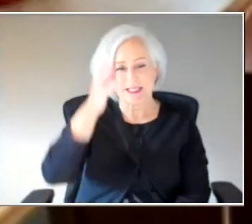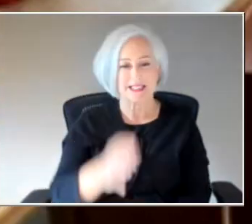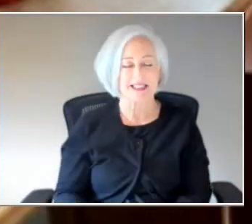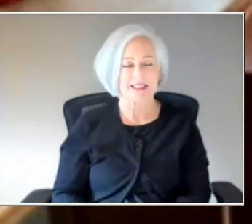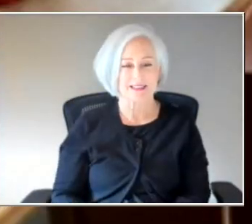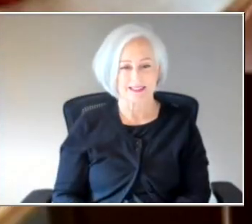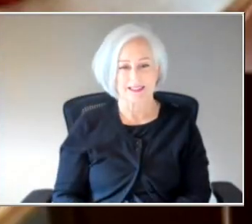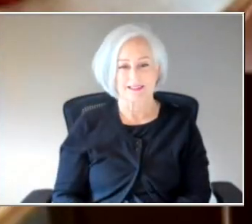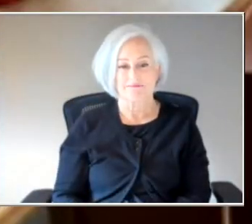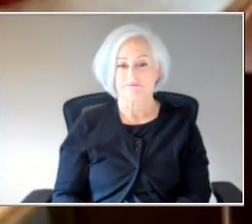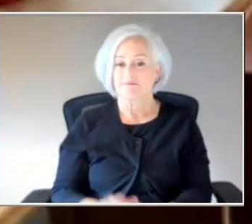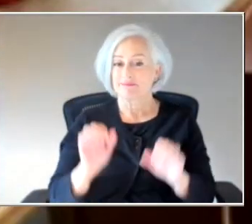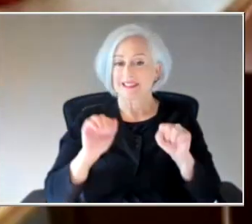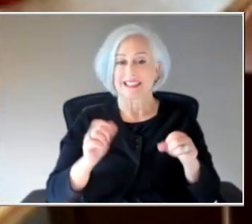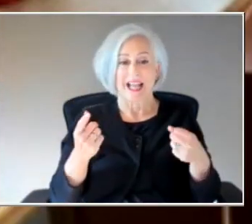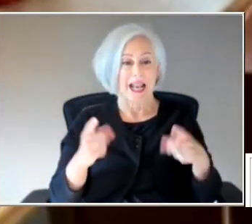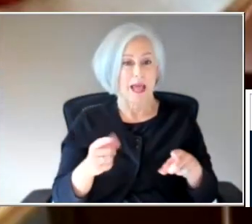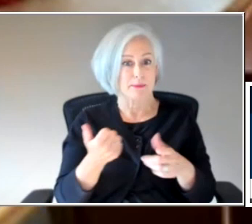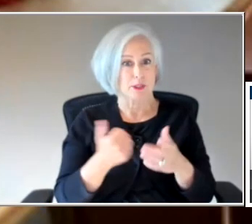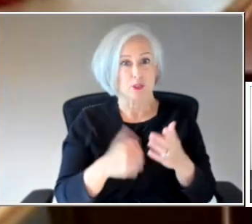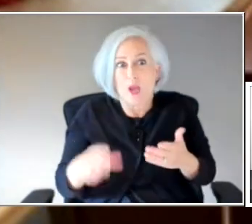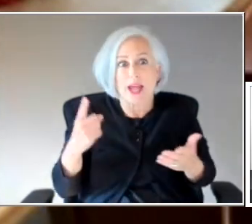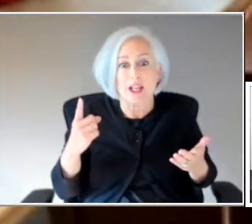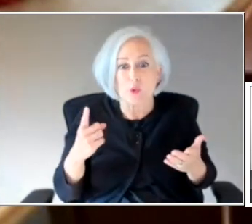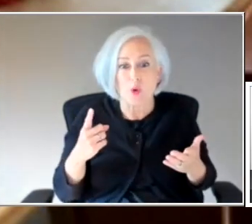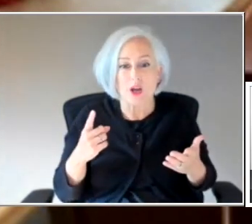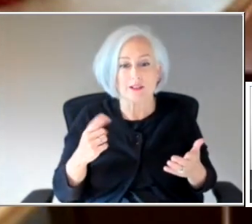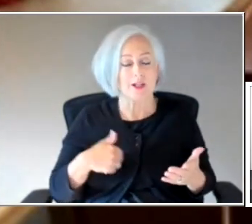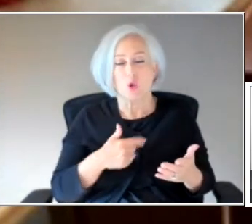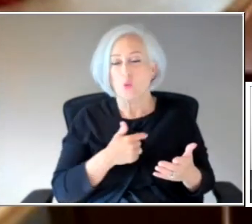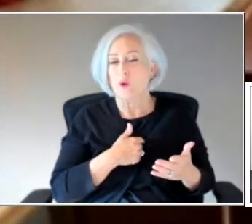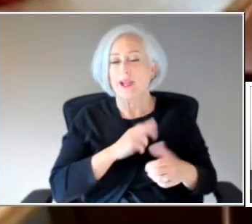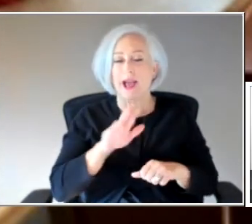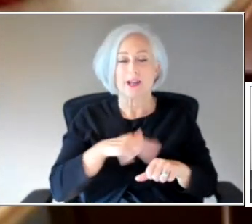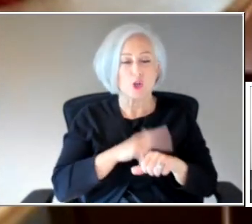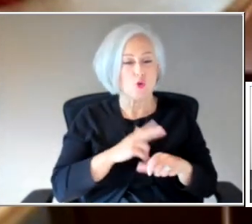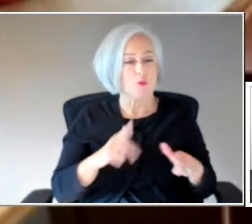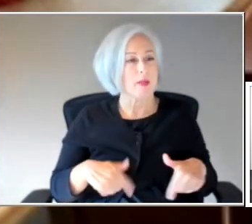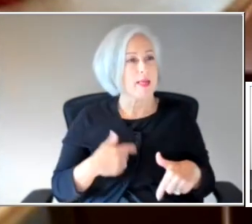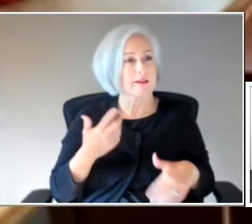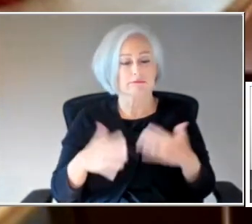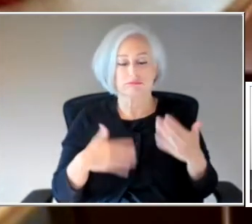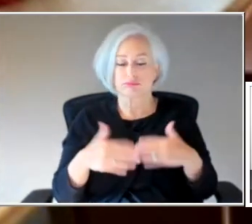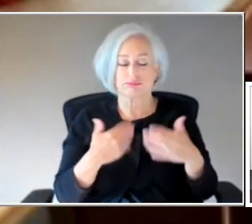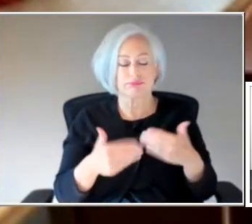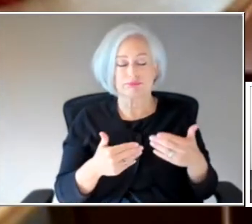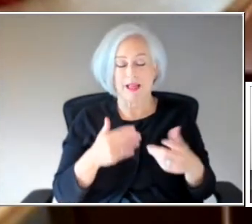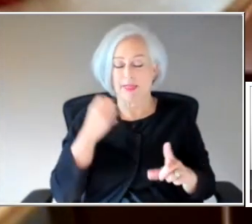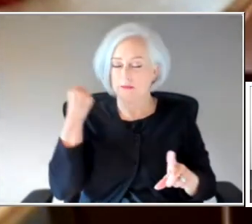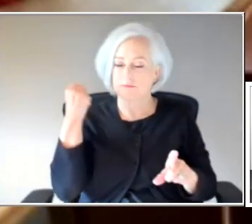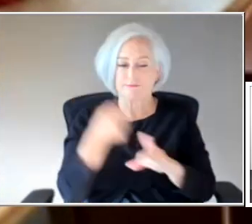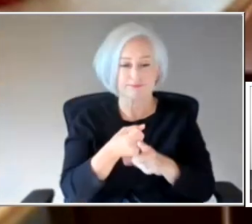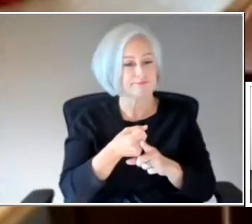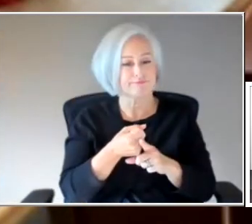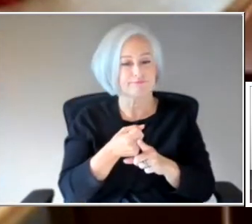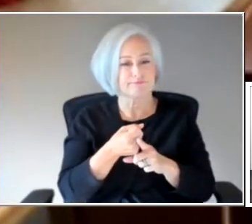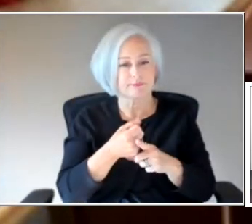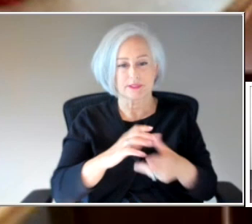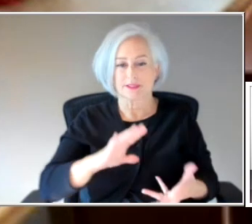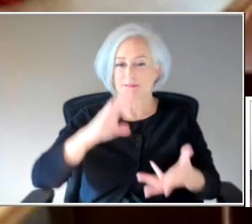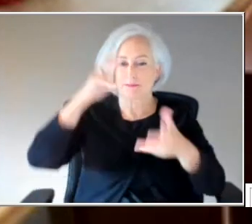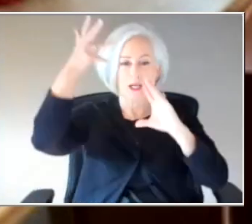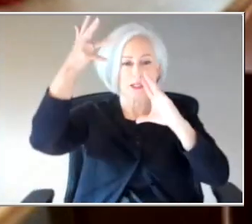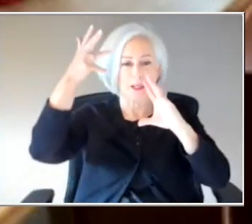It can happen to anyone. I mean, we were living a normal life, from what we know, and all of a sudden it was turned upside